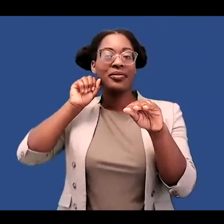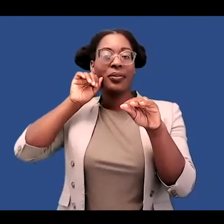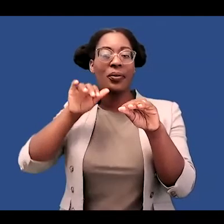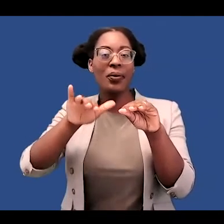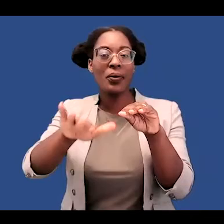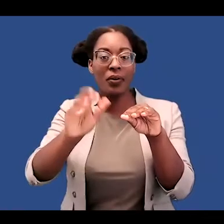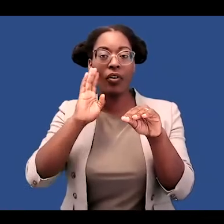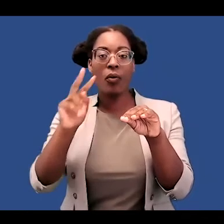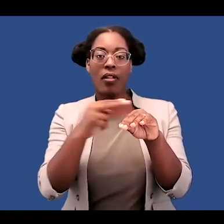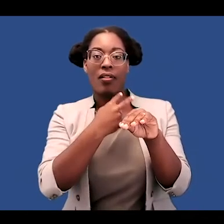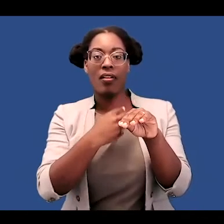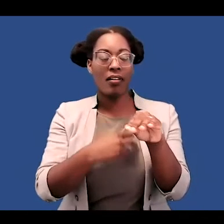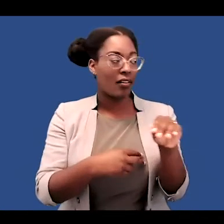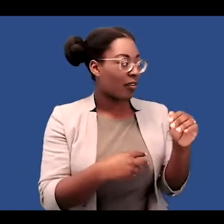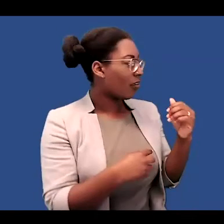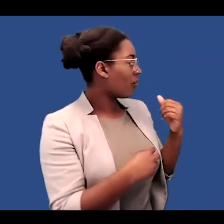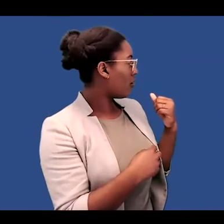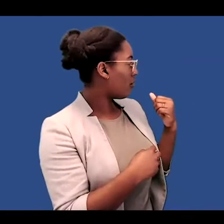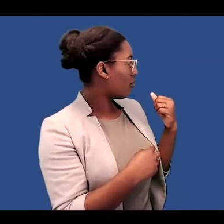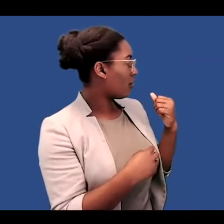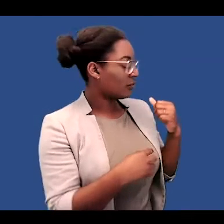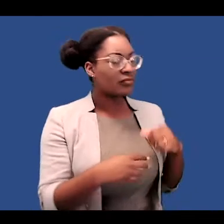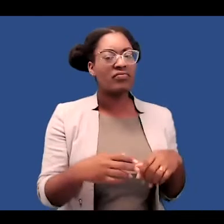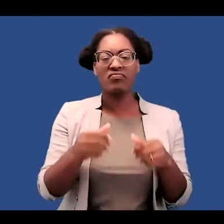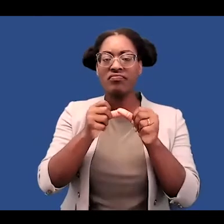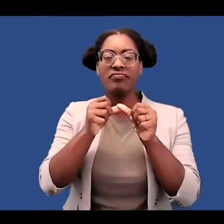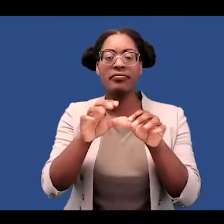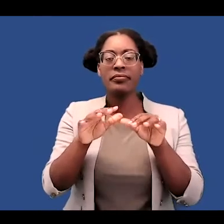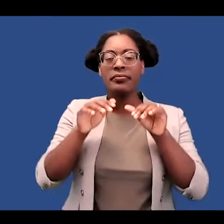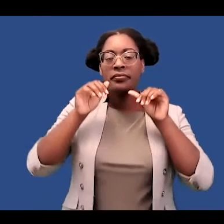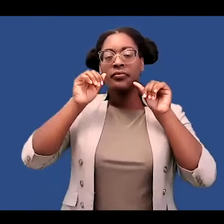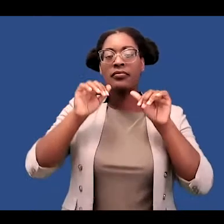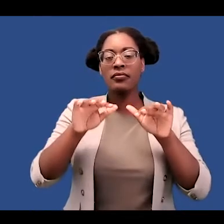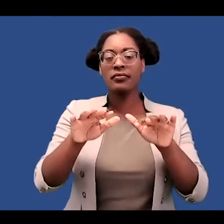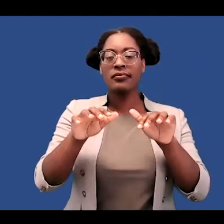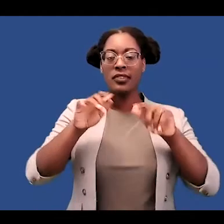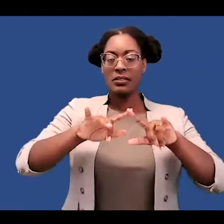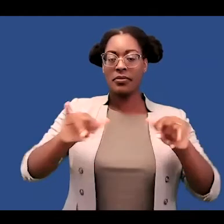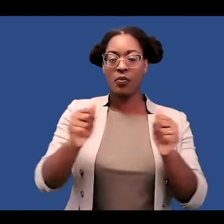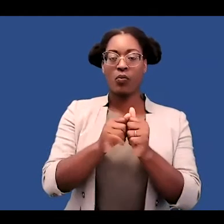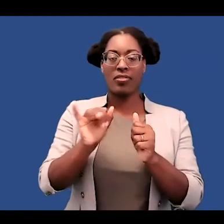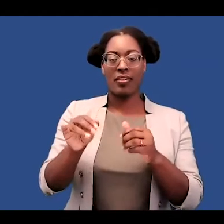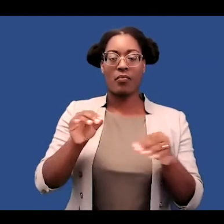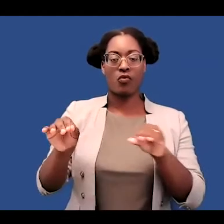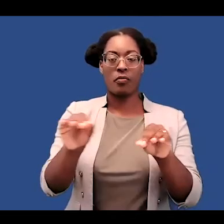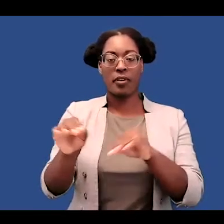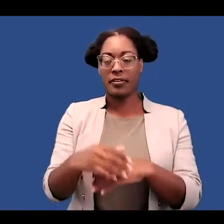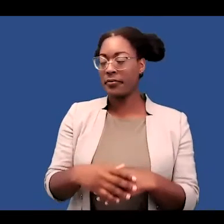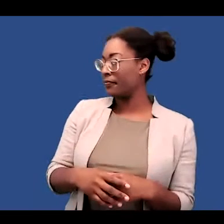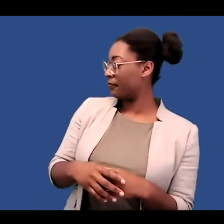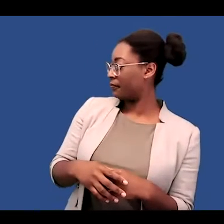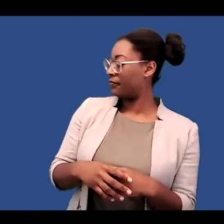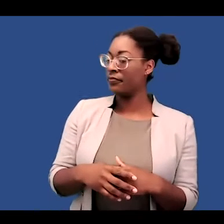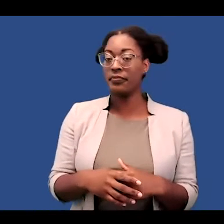side or your left side, looking over your shoulder. And then bring yourself back to the front. Linking